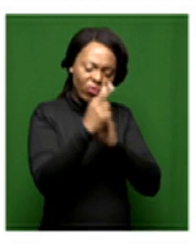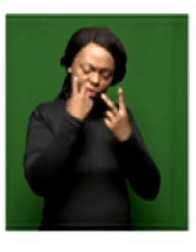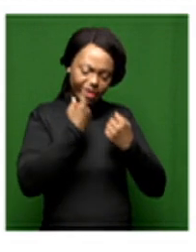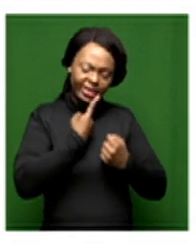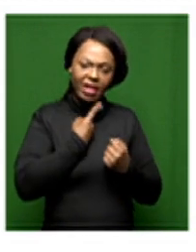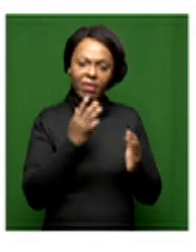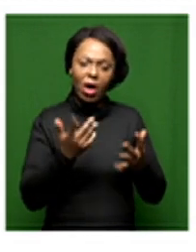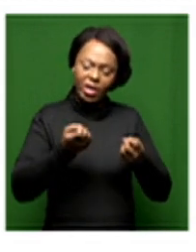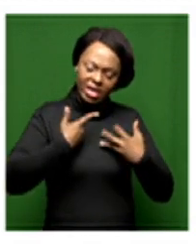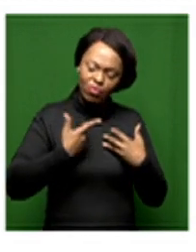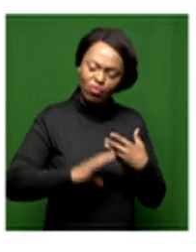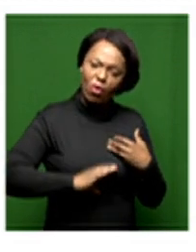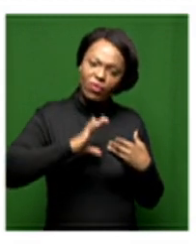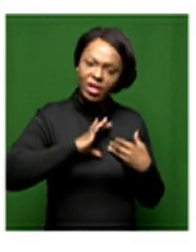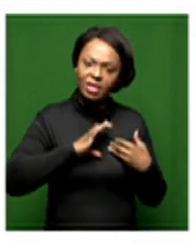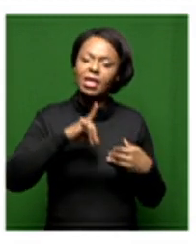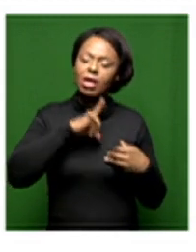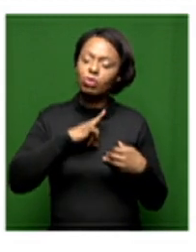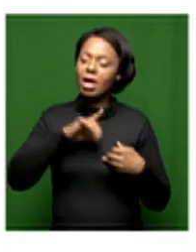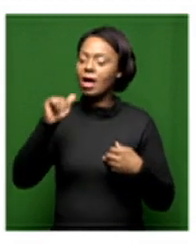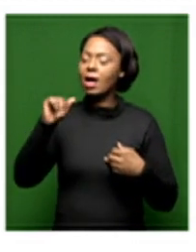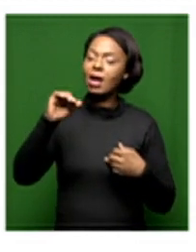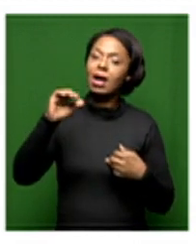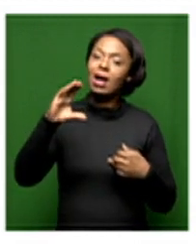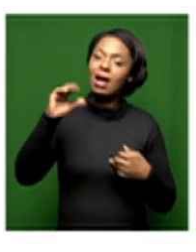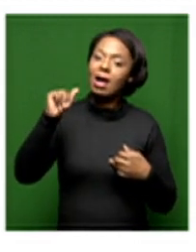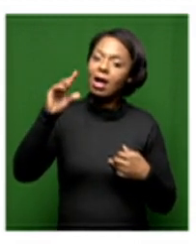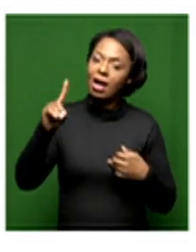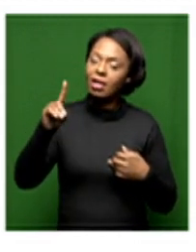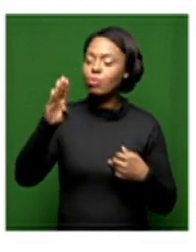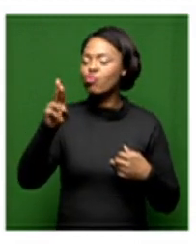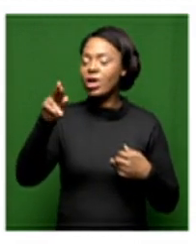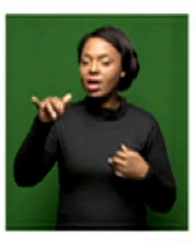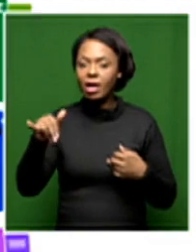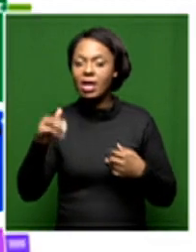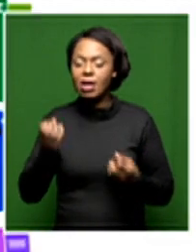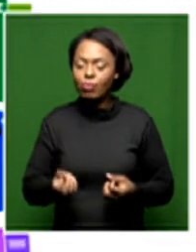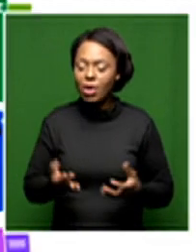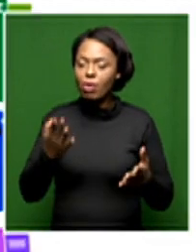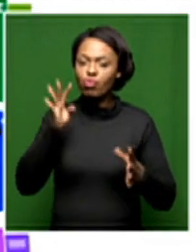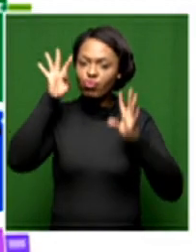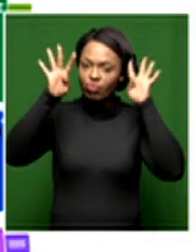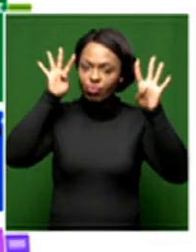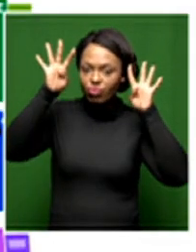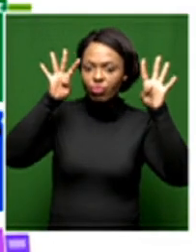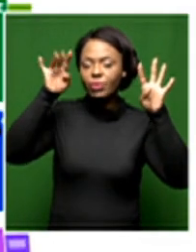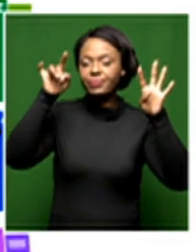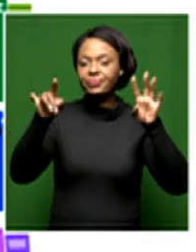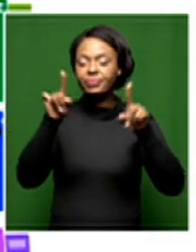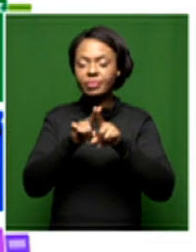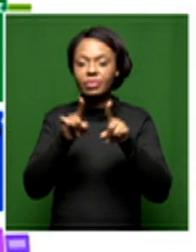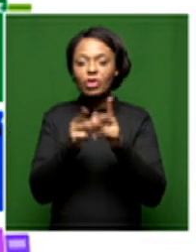them confidence. So that is why Cadbury would like to create new stories and help craft a new narrative for our African kids.